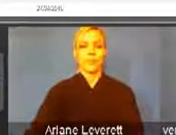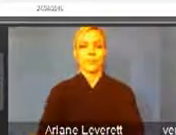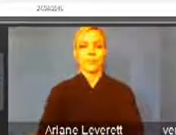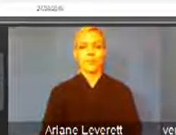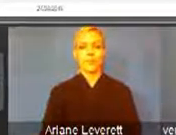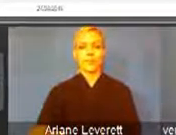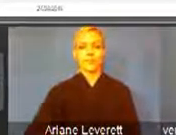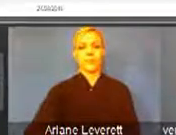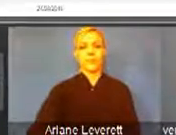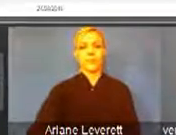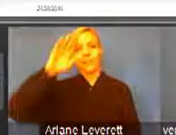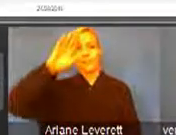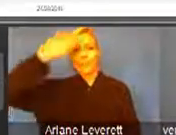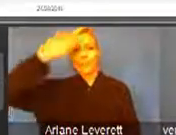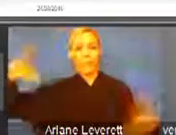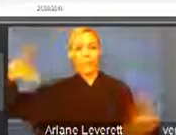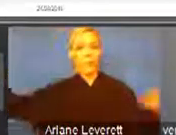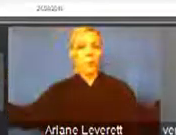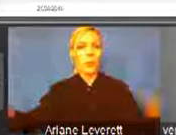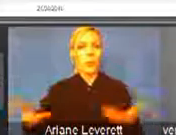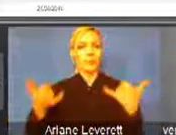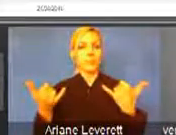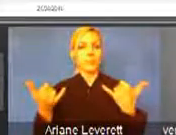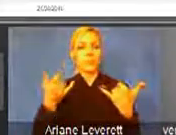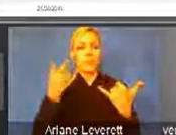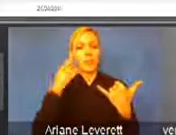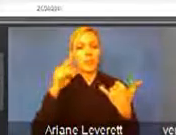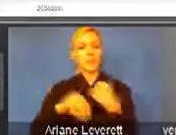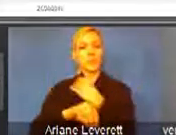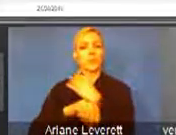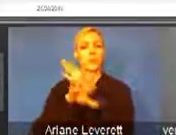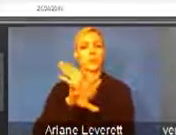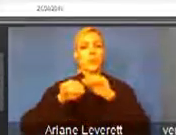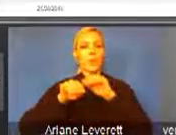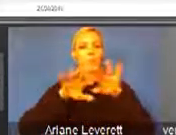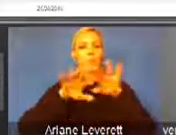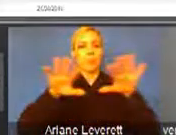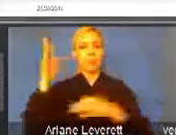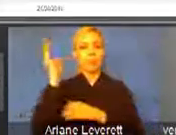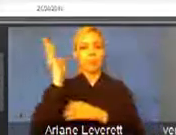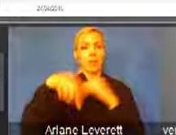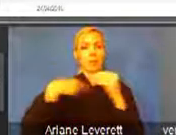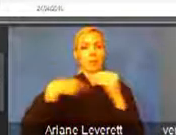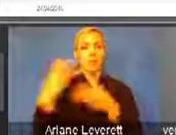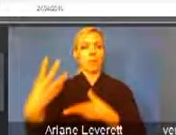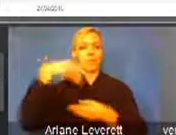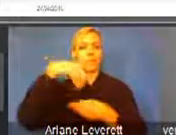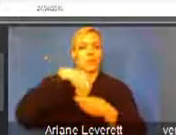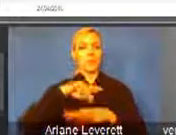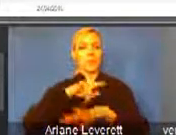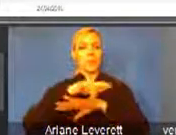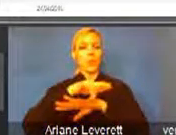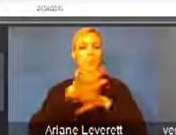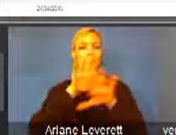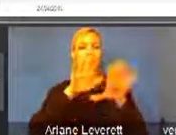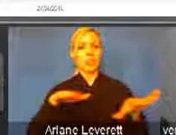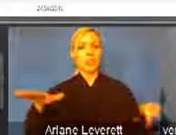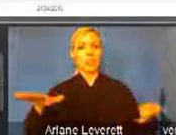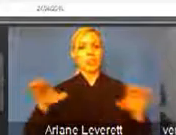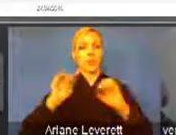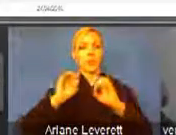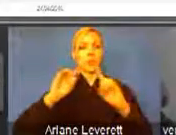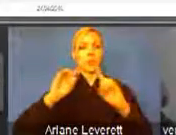Welcome everyone to our webinar about inclusive early childhood education. We will record this webinar, so